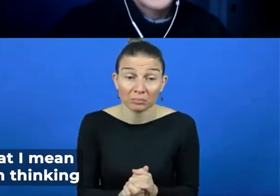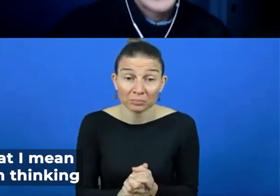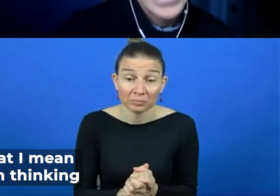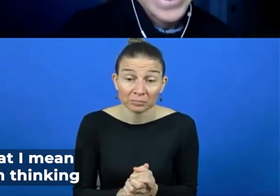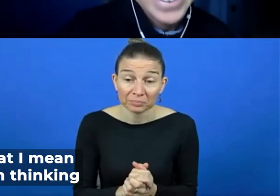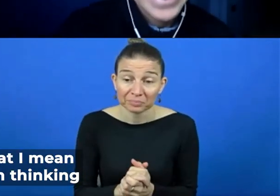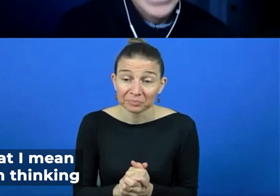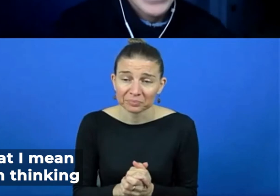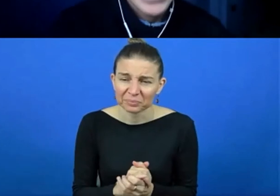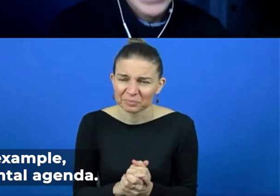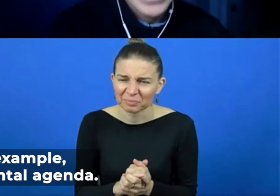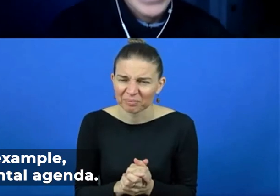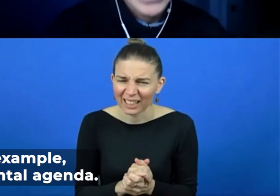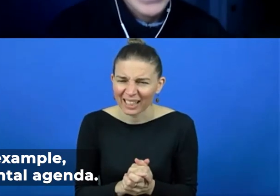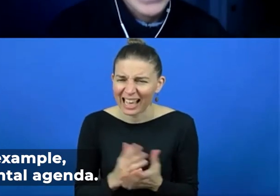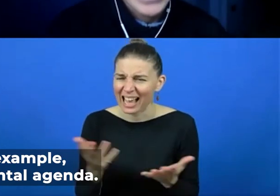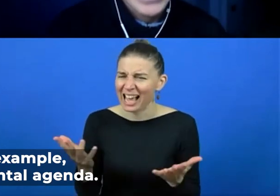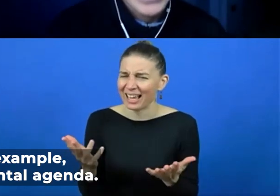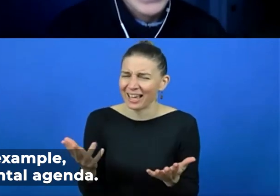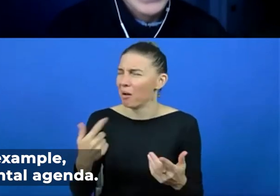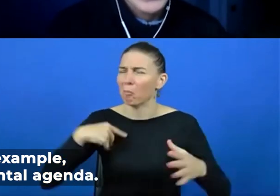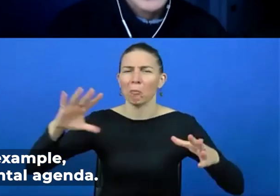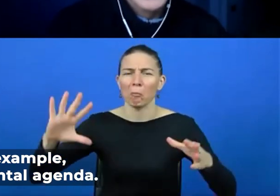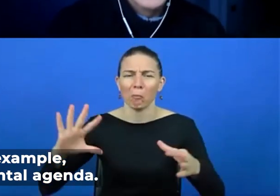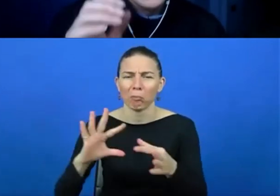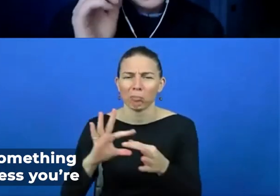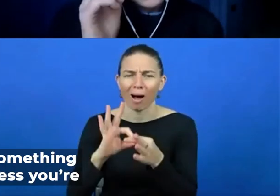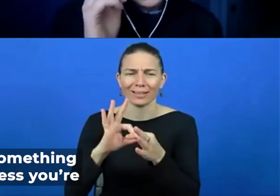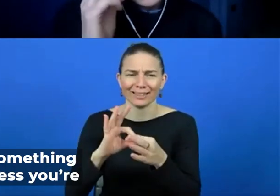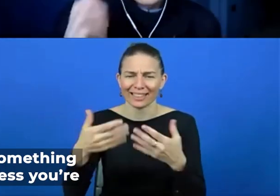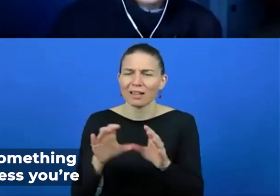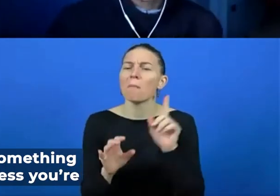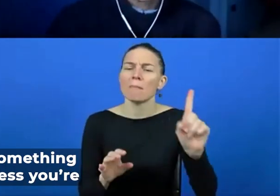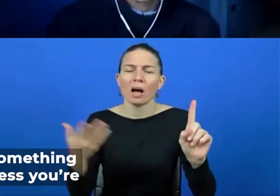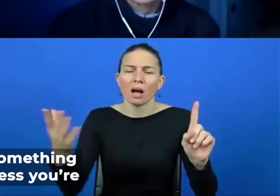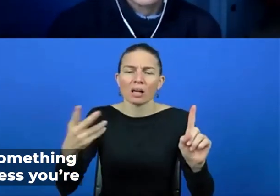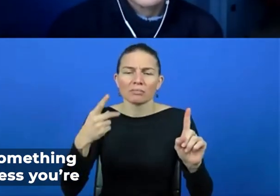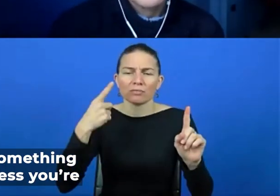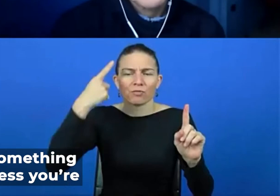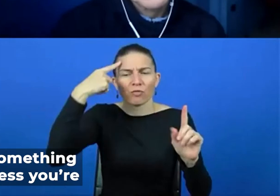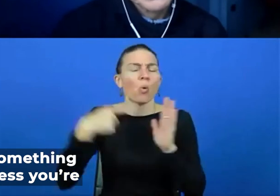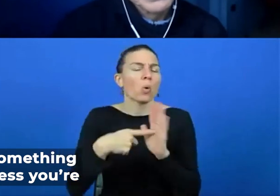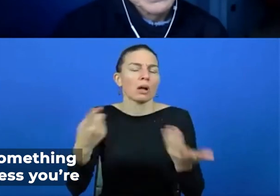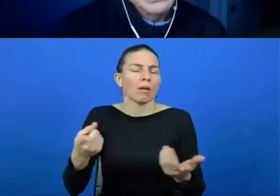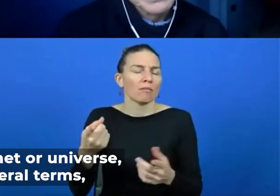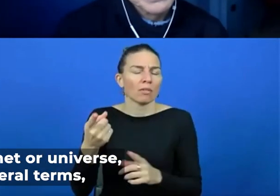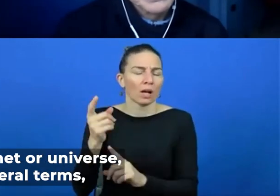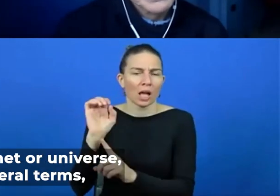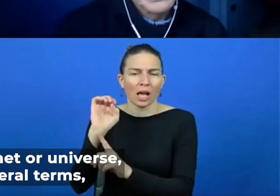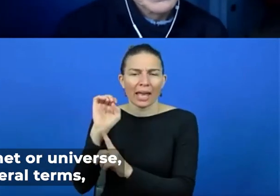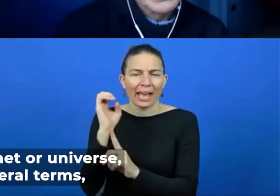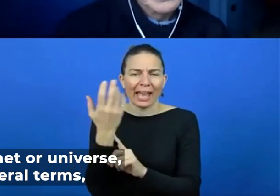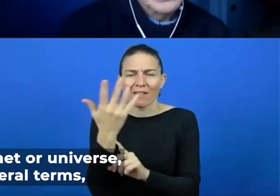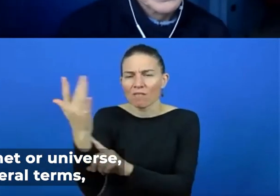I mean by it is, so I'm thinking about, for example, the environmental agenda. If you take something like that, unless you're on a